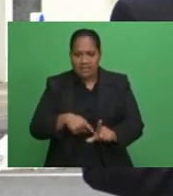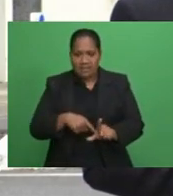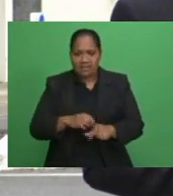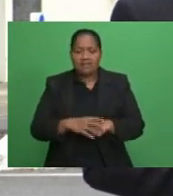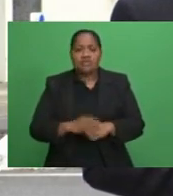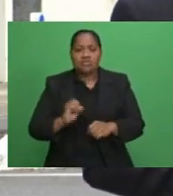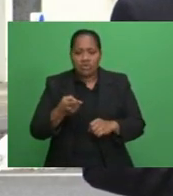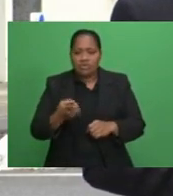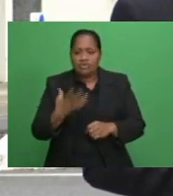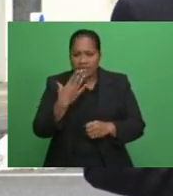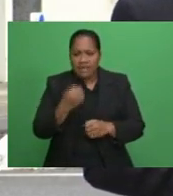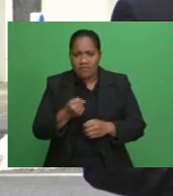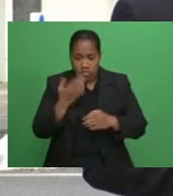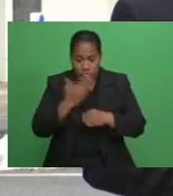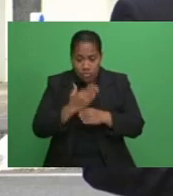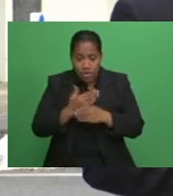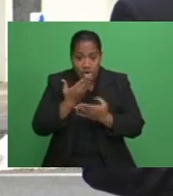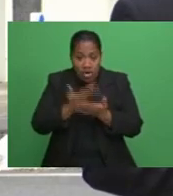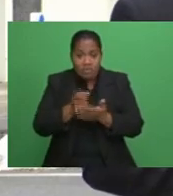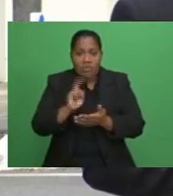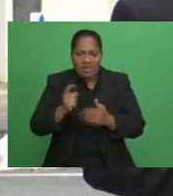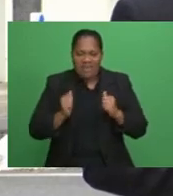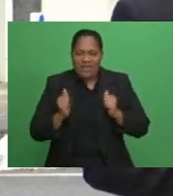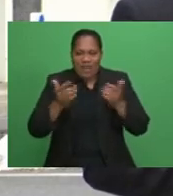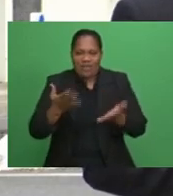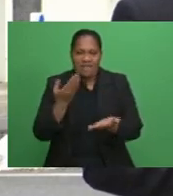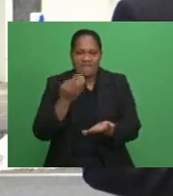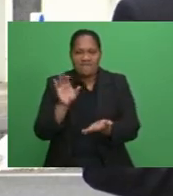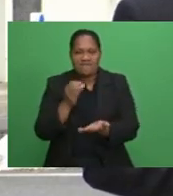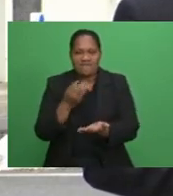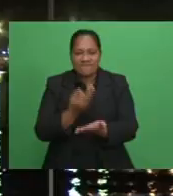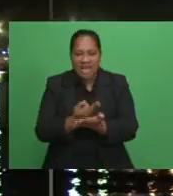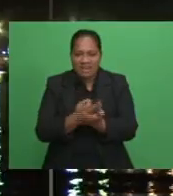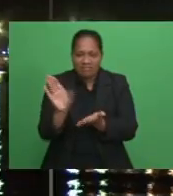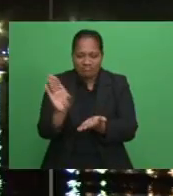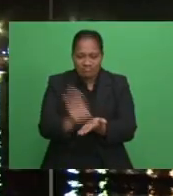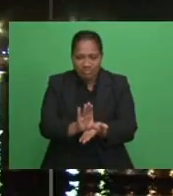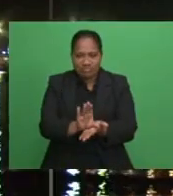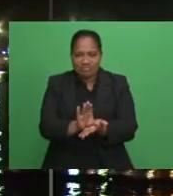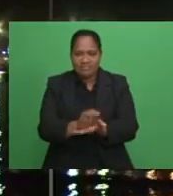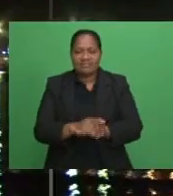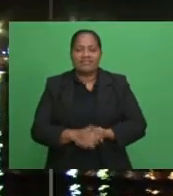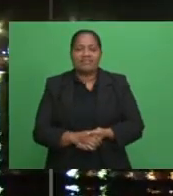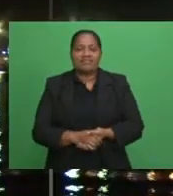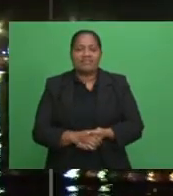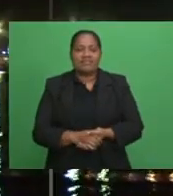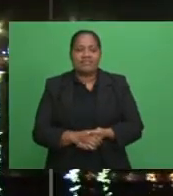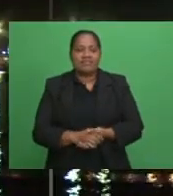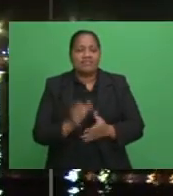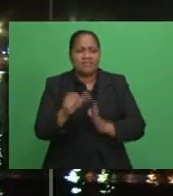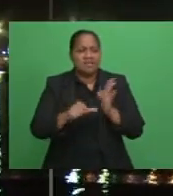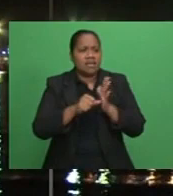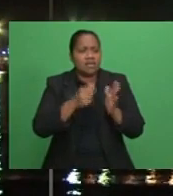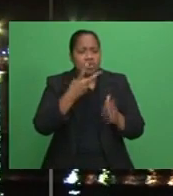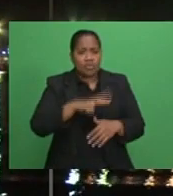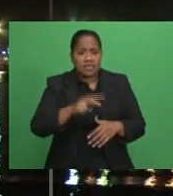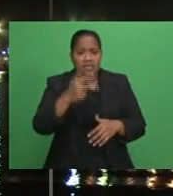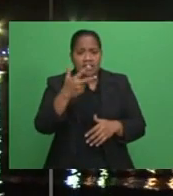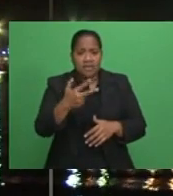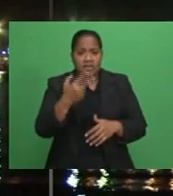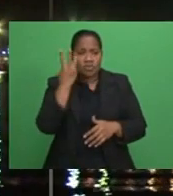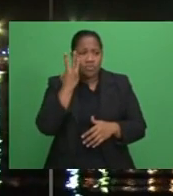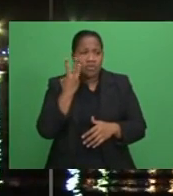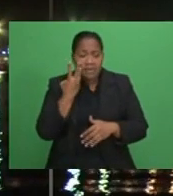available funding. Chosai Nanunga, FBC News. A 28-year-old woman and her son injured